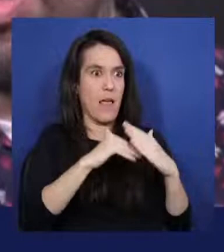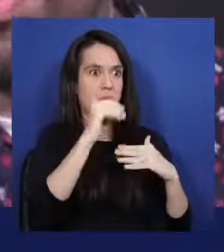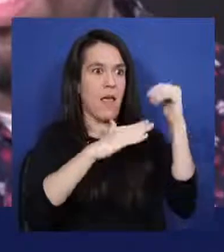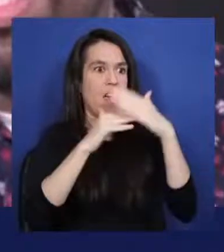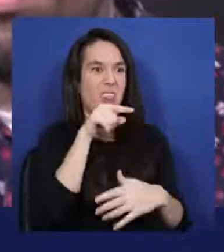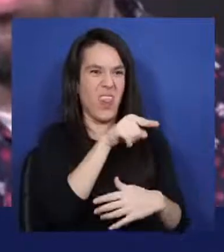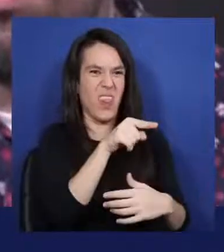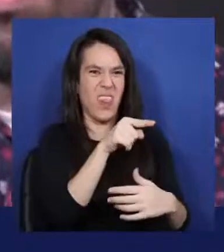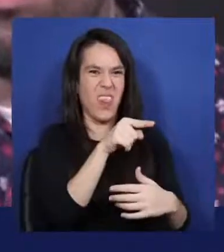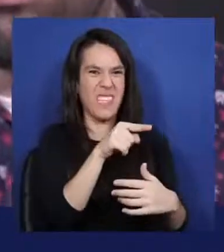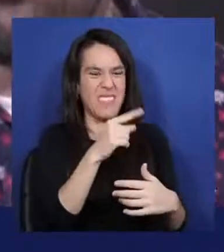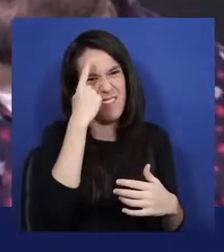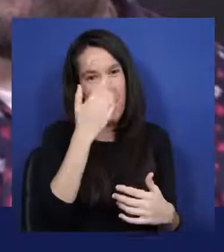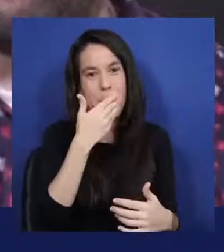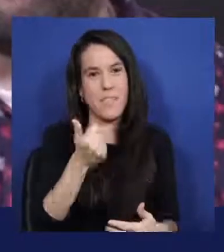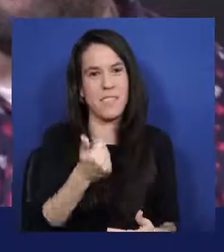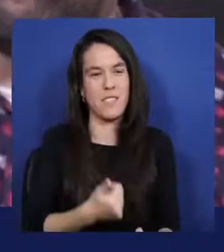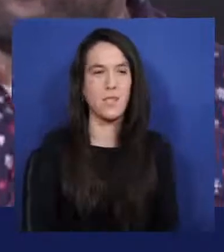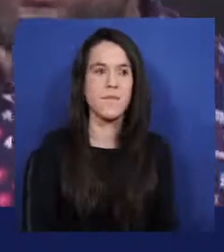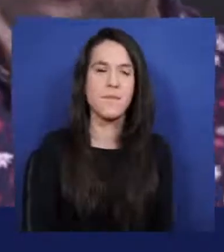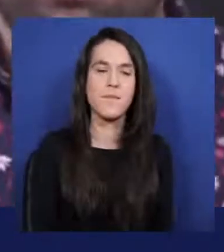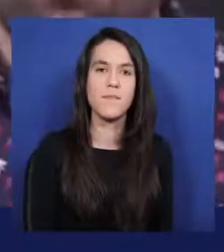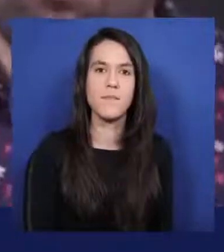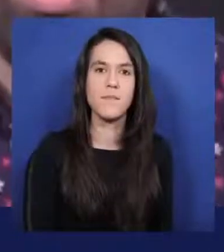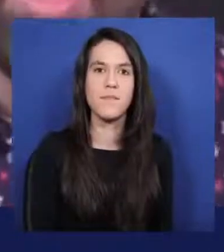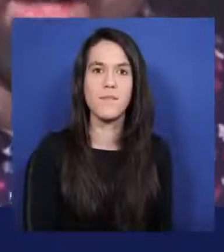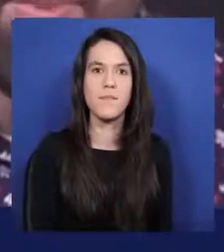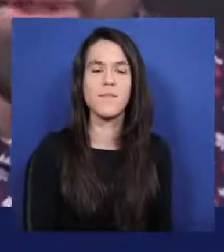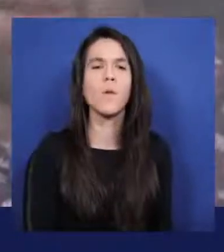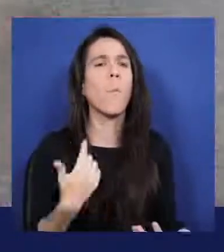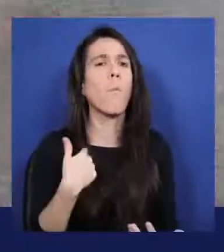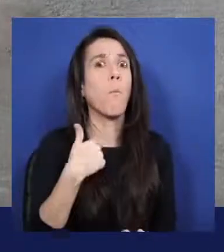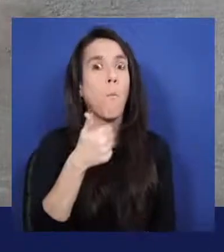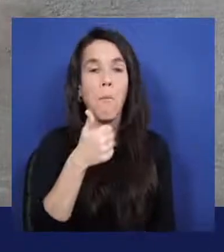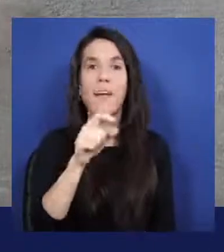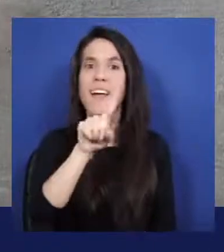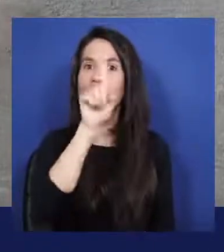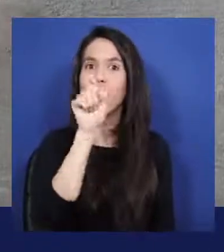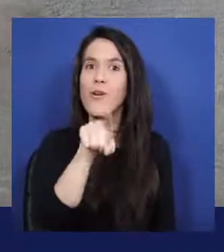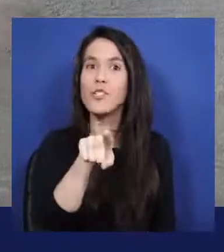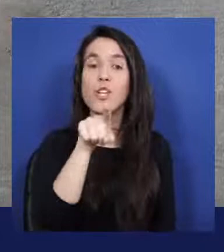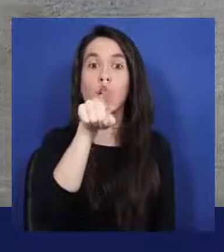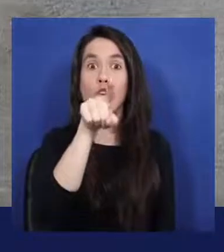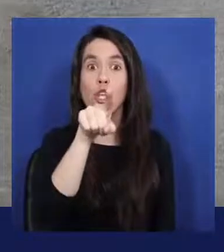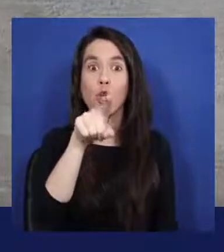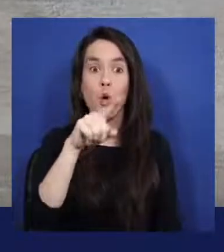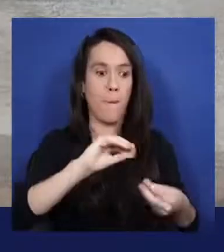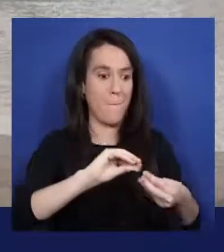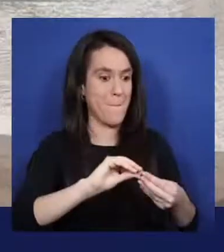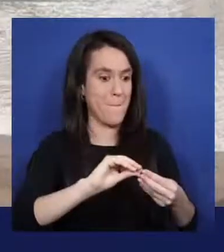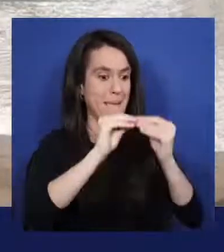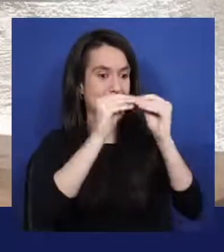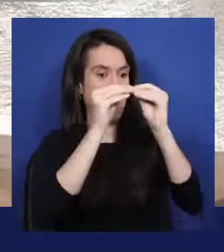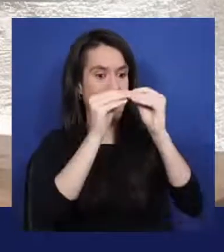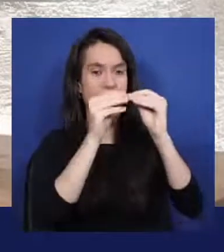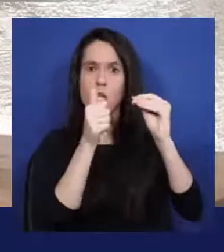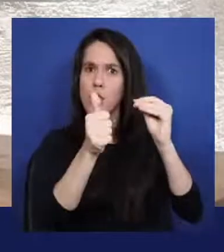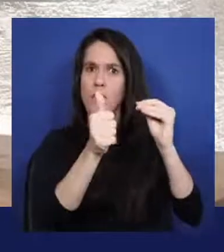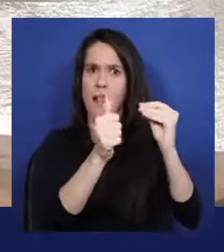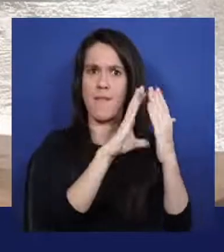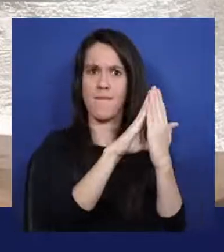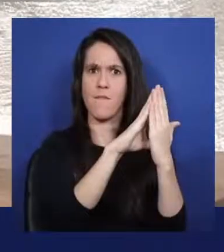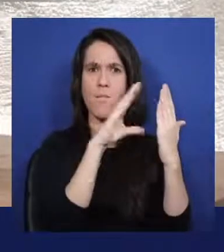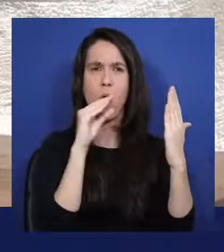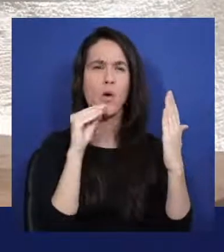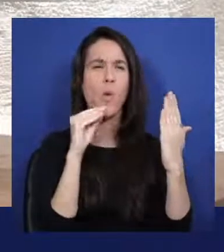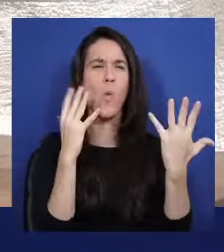That's cool. And so here's my question to you. When you started building your own model, what was the thing that was hardest for